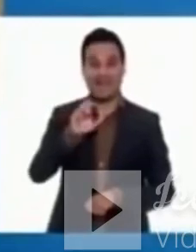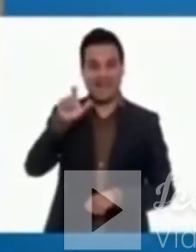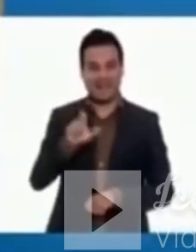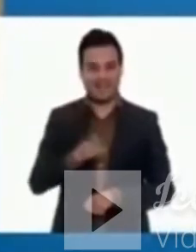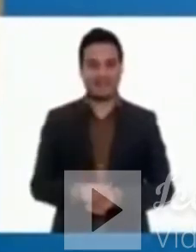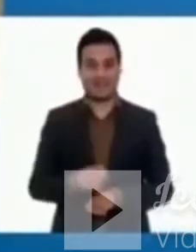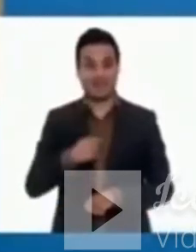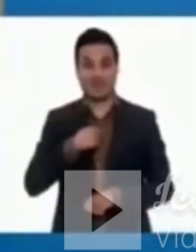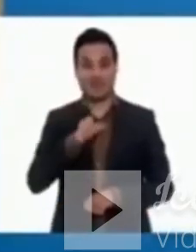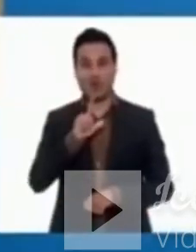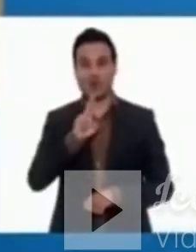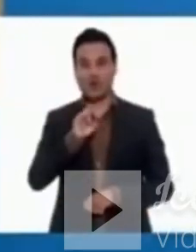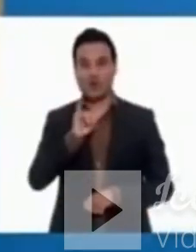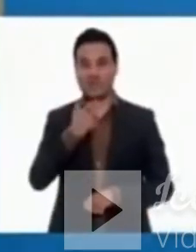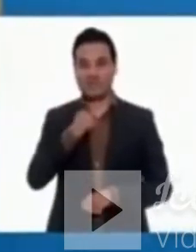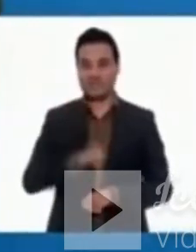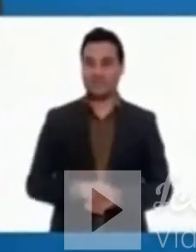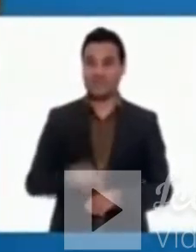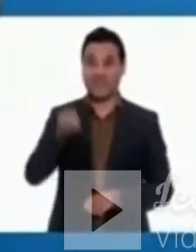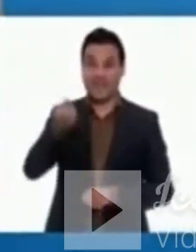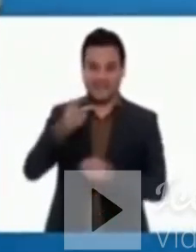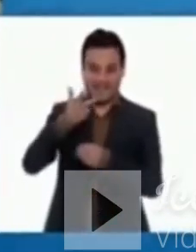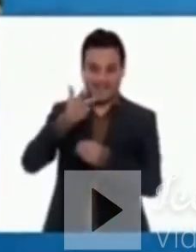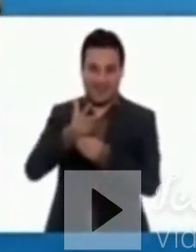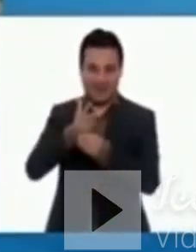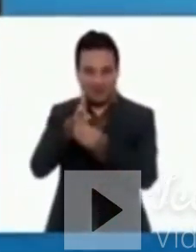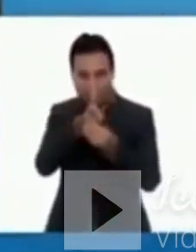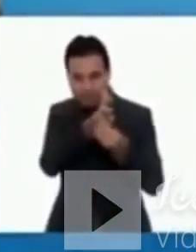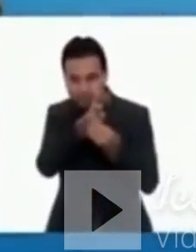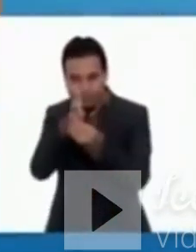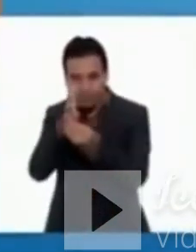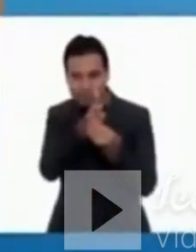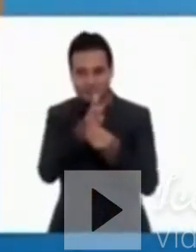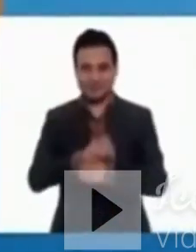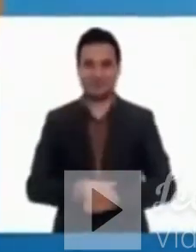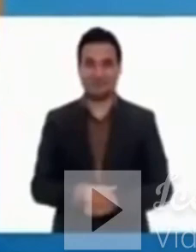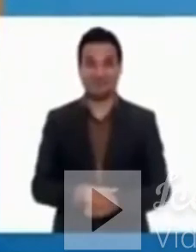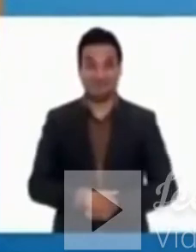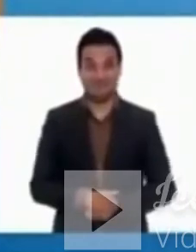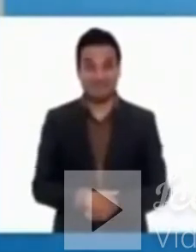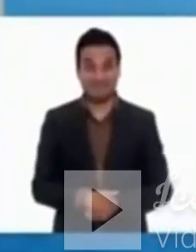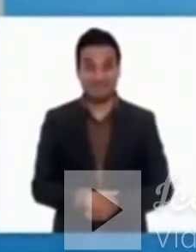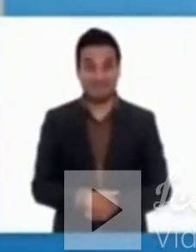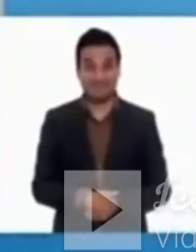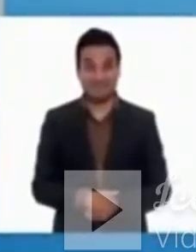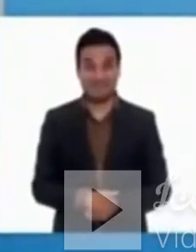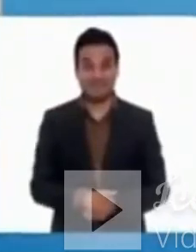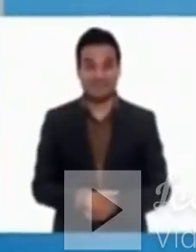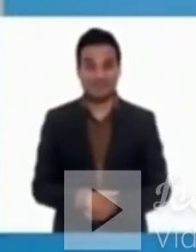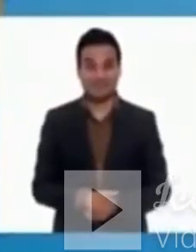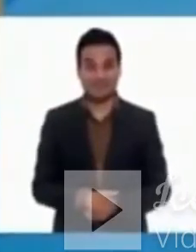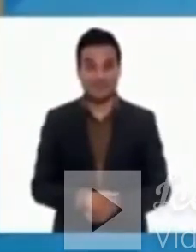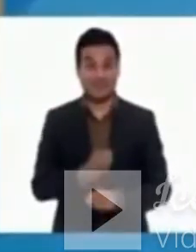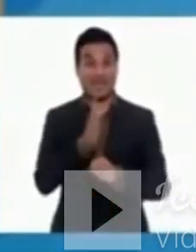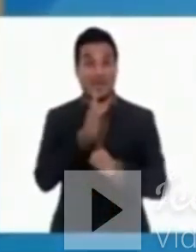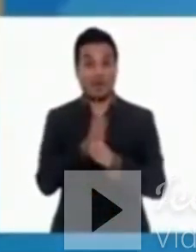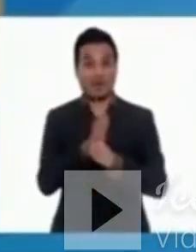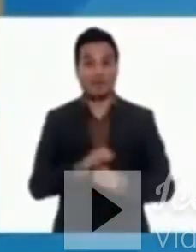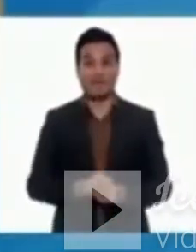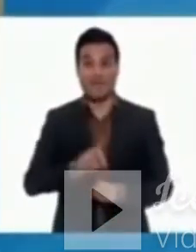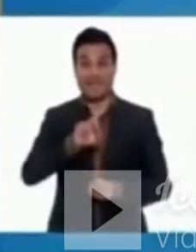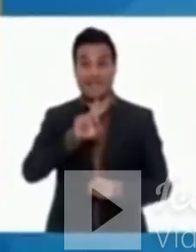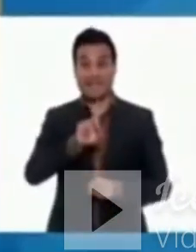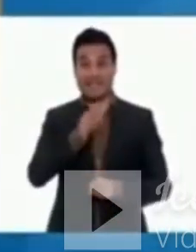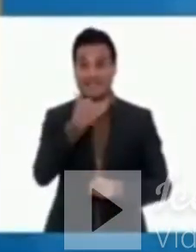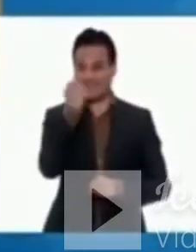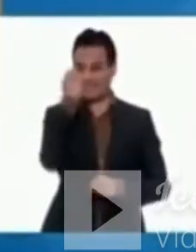behind the camera. I'm going to be probably making a lot of mistakes on camera. We have 36 hours to measure the distances,